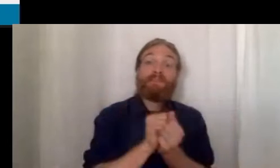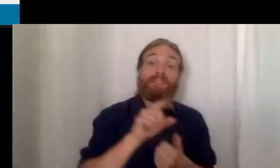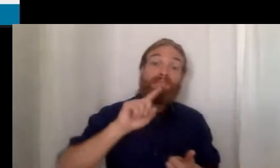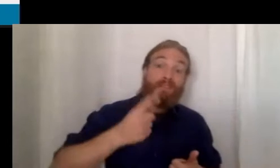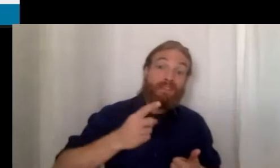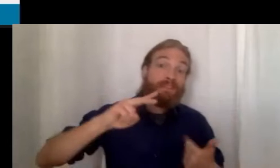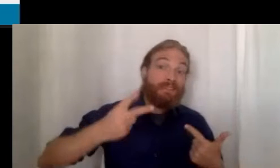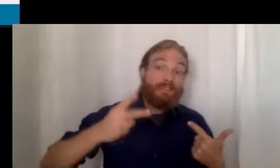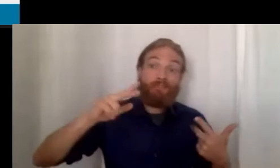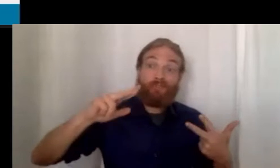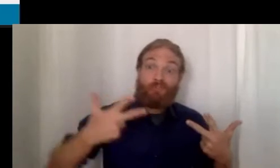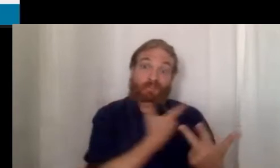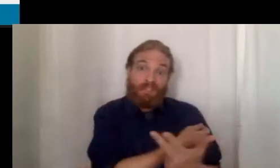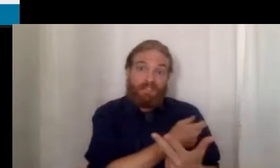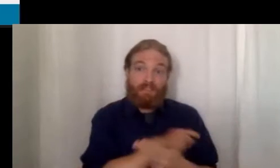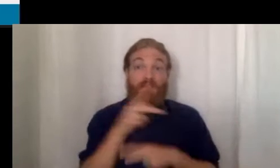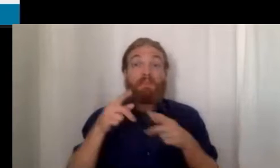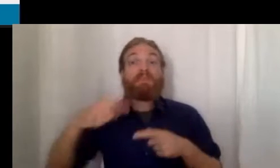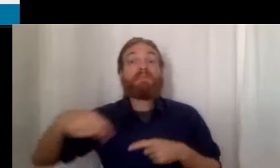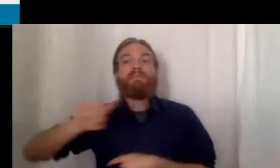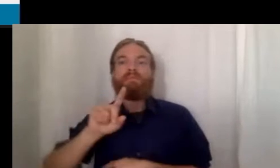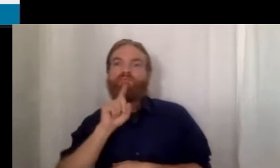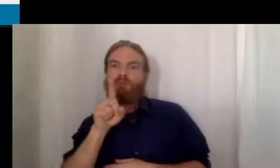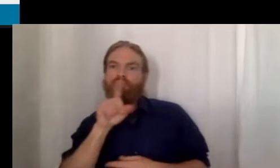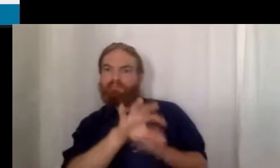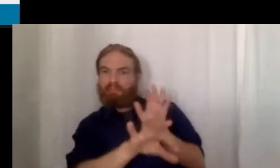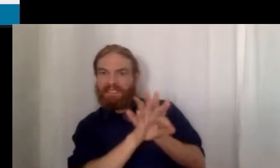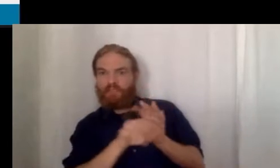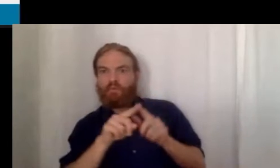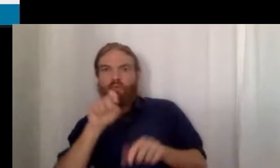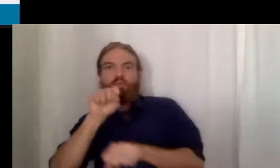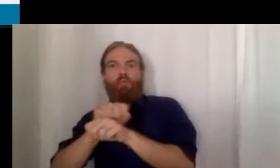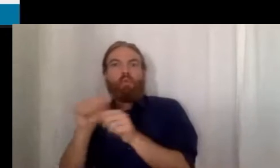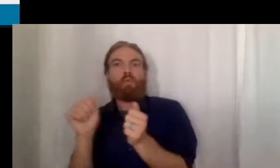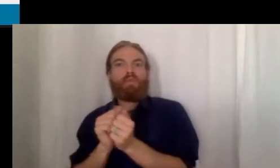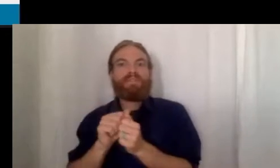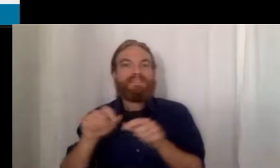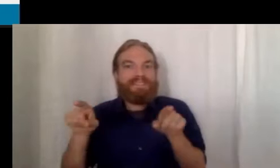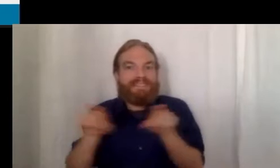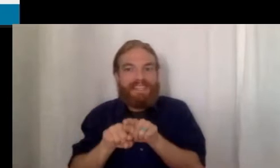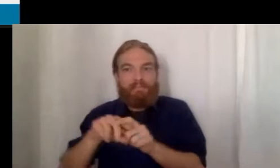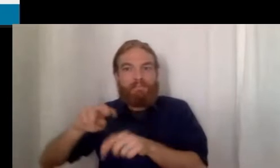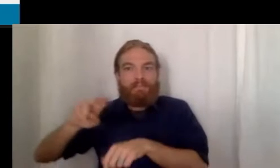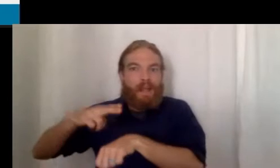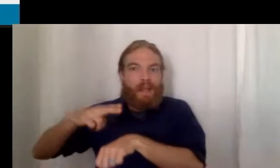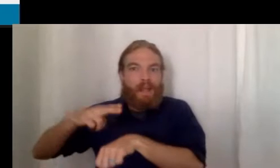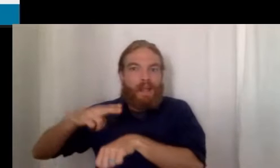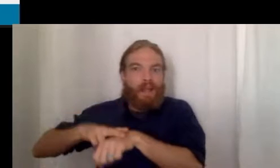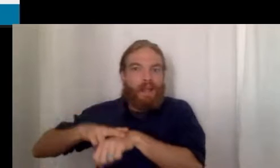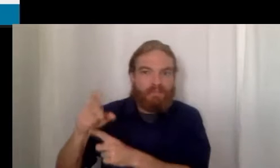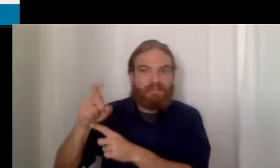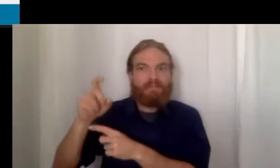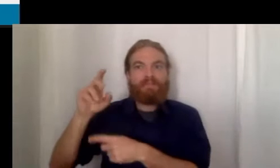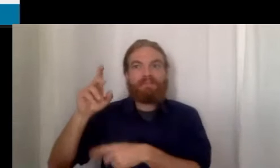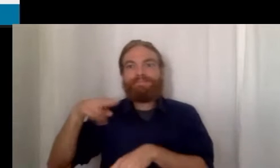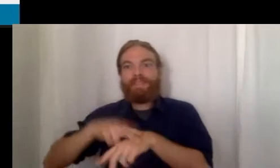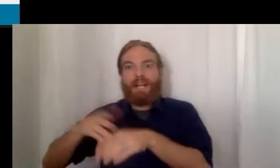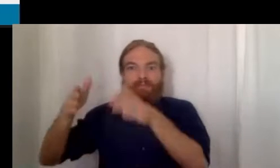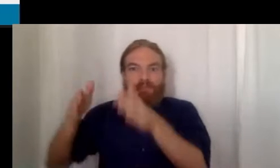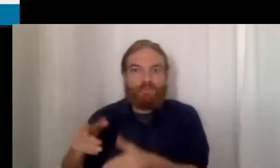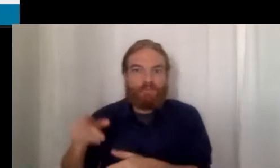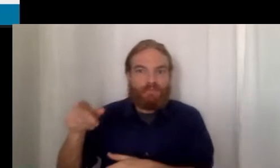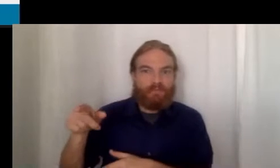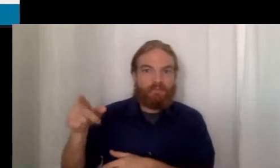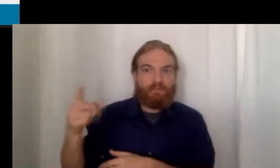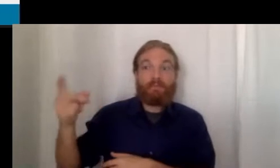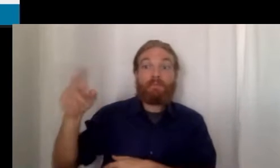of the same national pharmacies that helped last time on more of an individual basis, where they're going to come in as well and provide vaccines. So there's multiple options